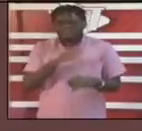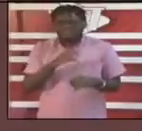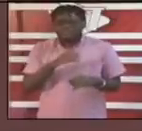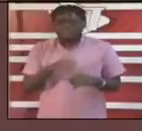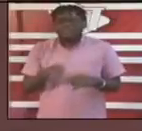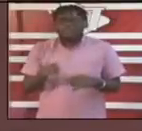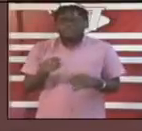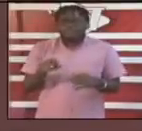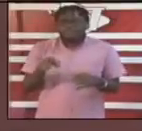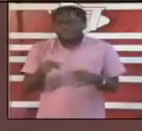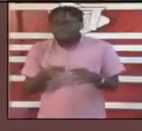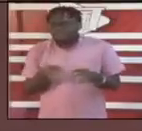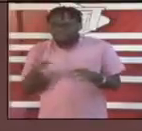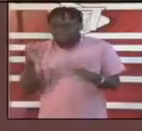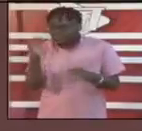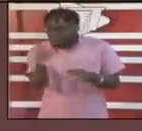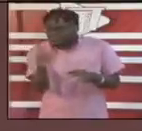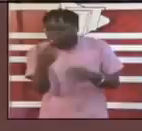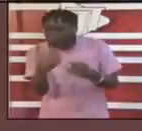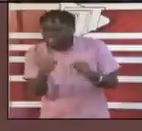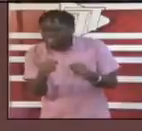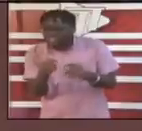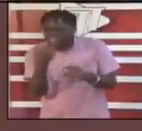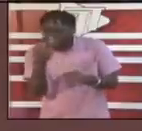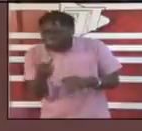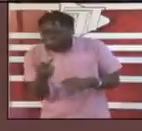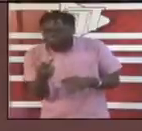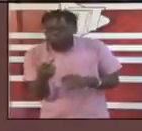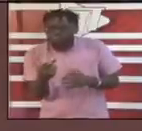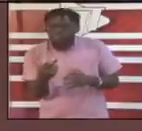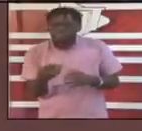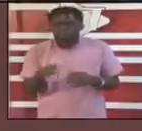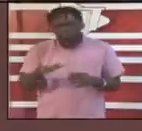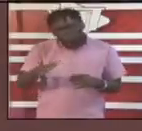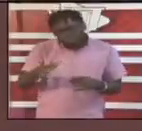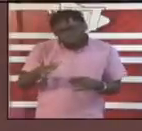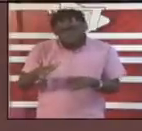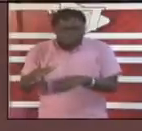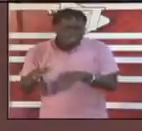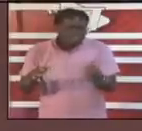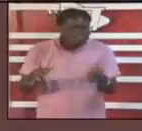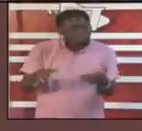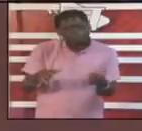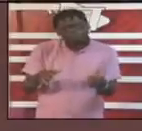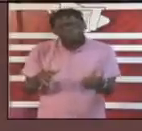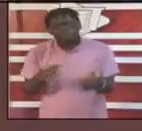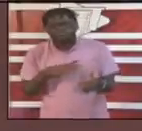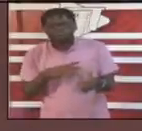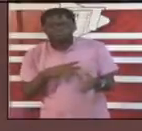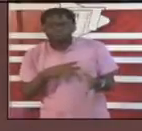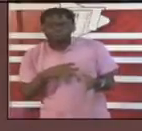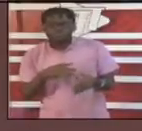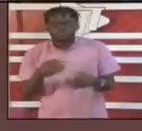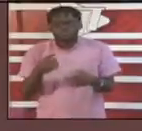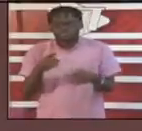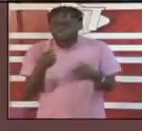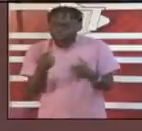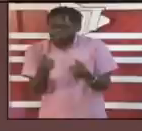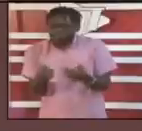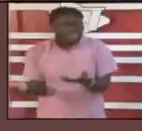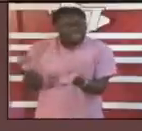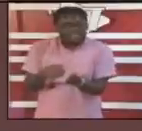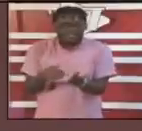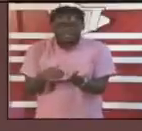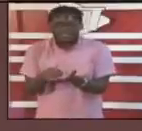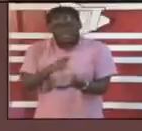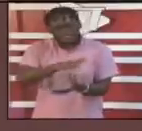passion. Some students are gifted with their hands. Use your God-given talents and